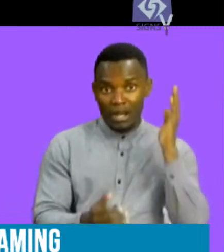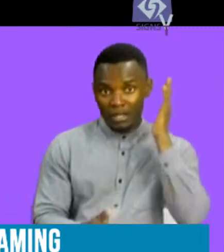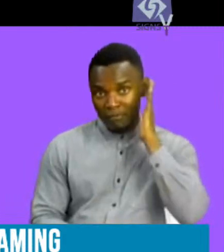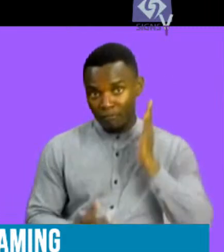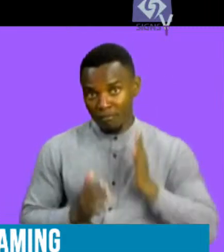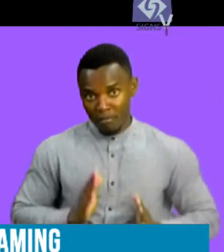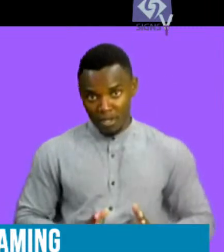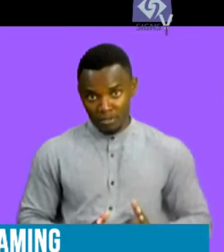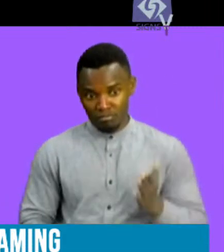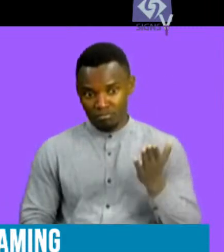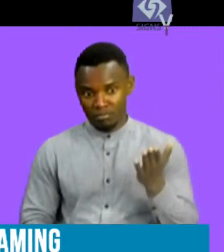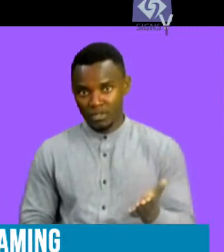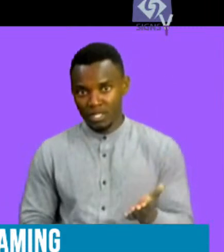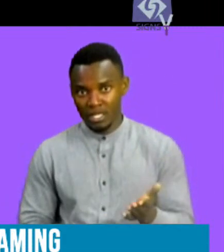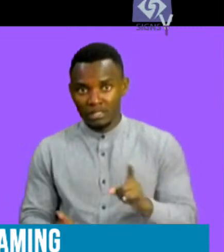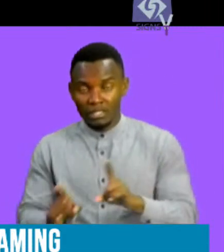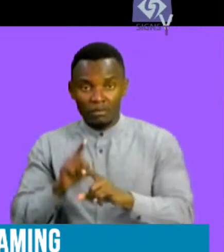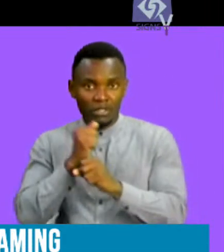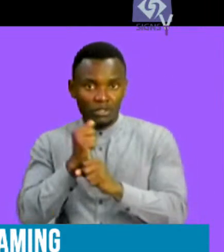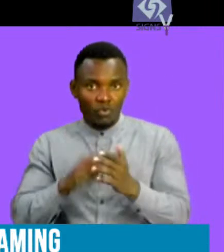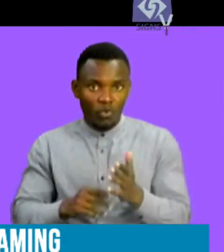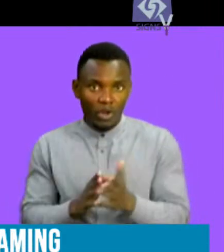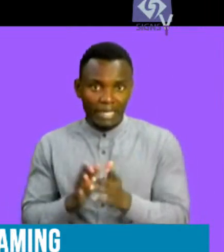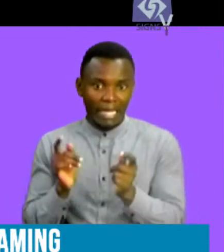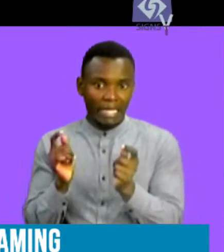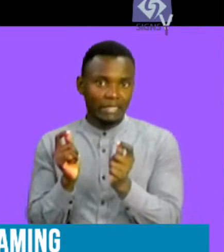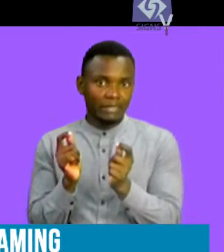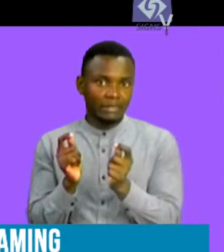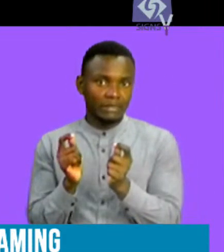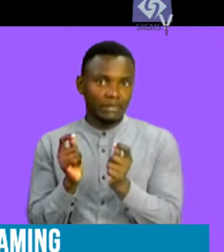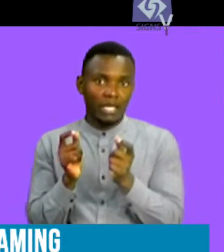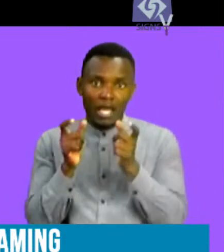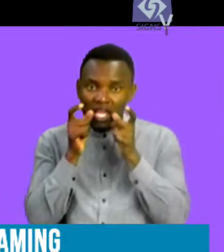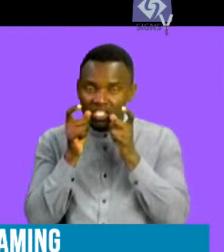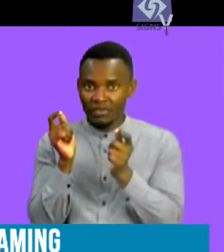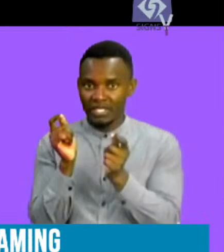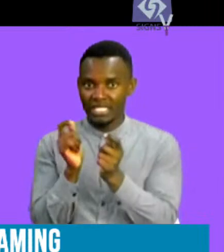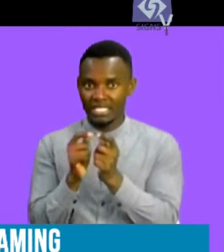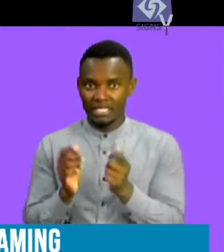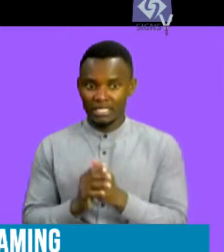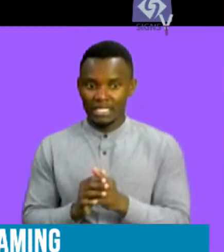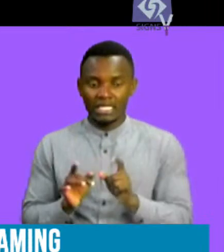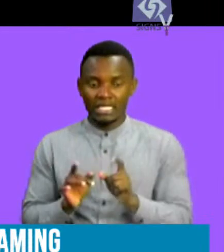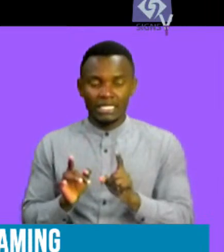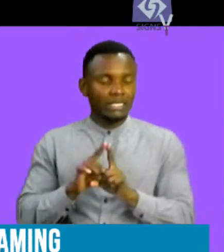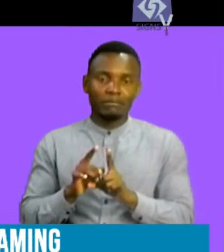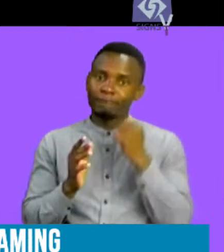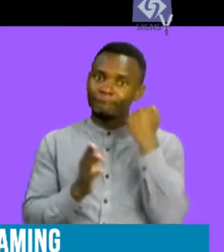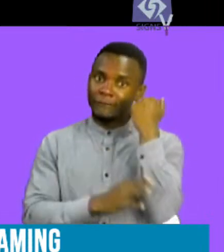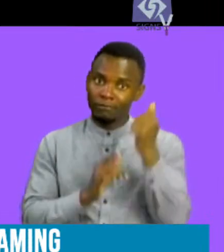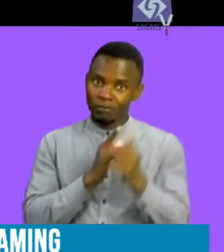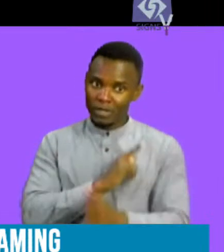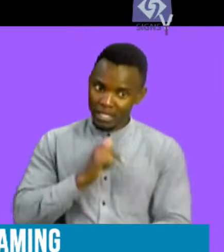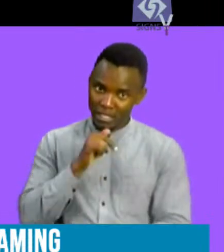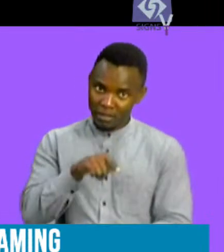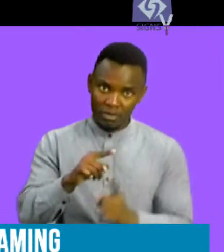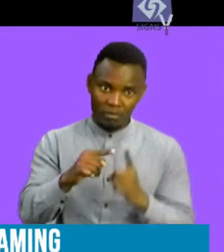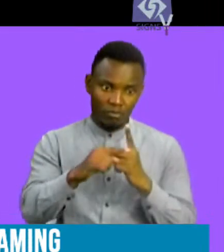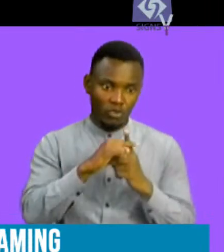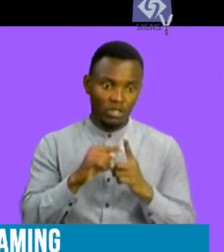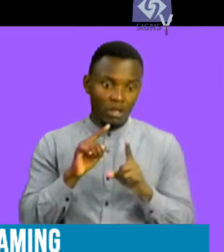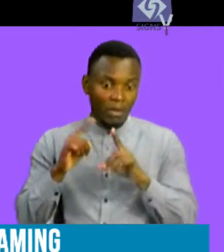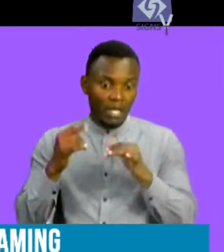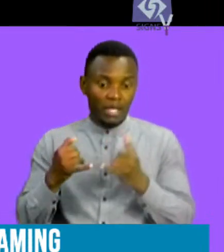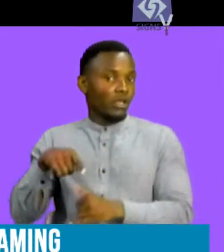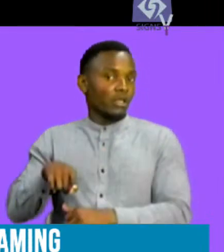and he did a HIV test. The person was unfortunately positive, and he was not able.